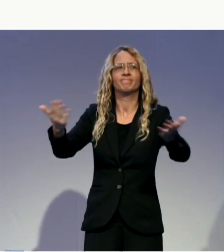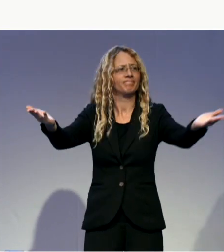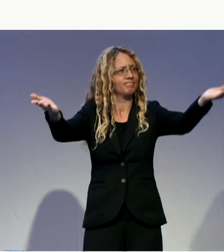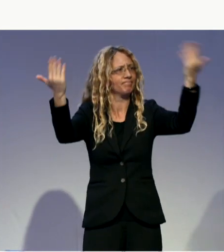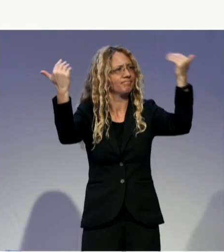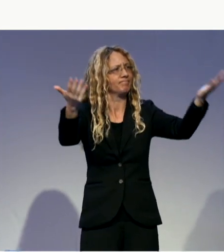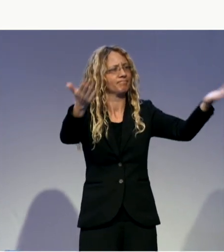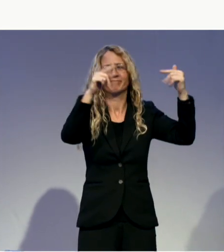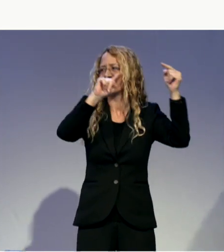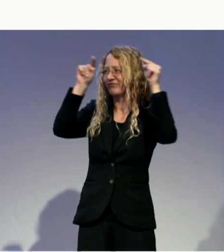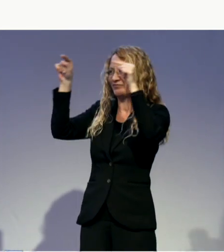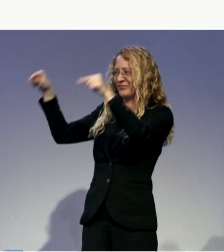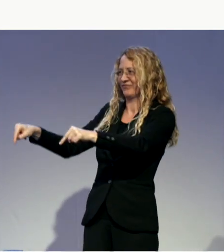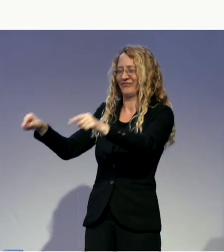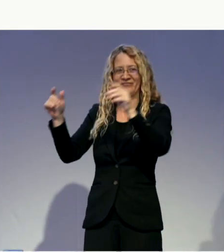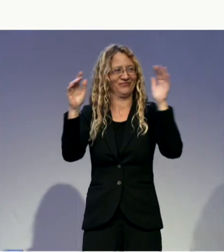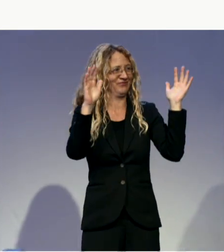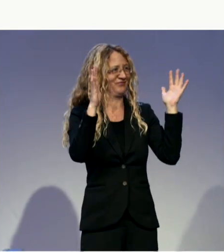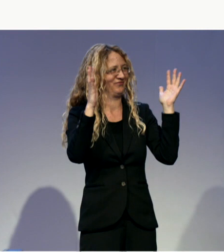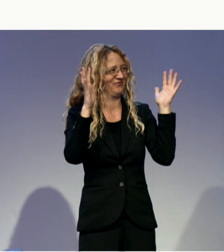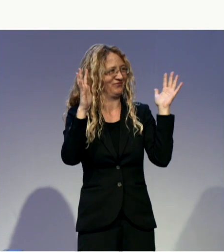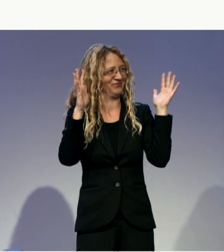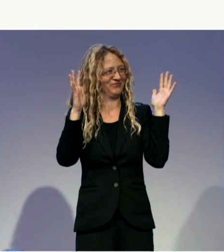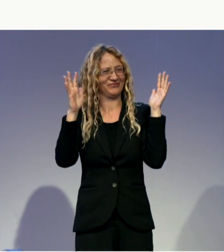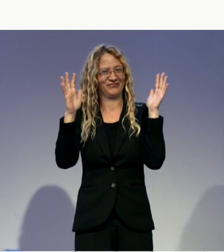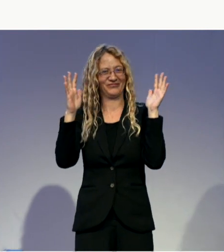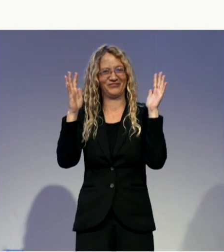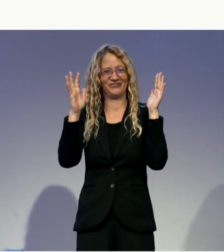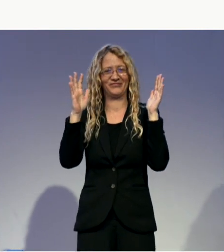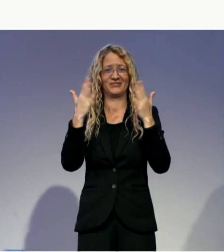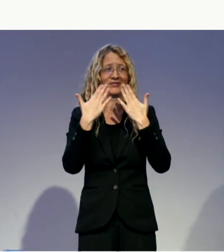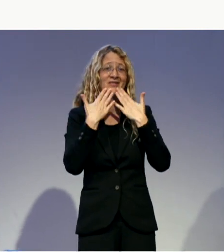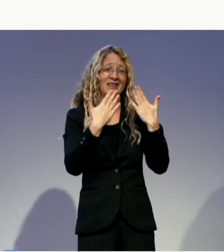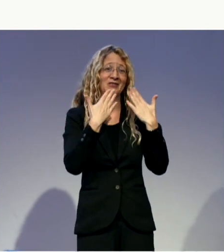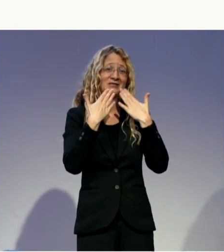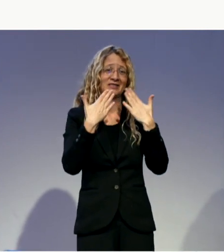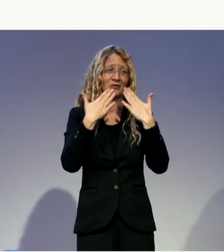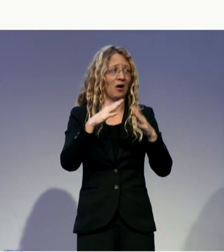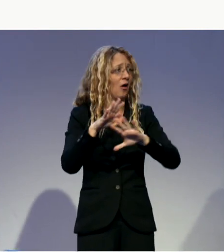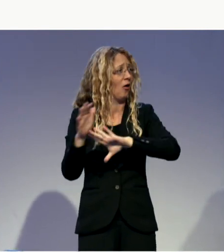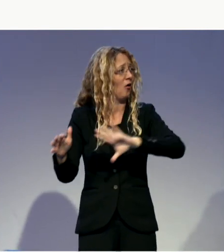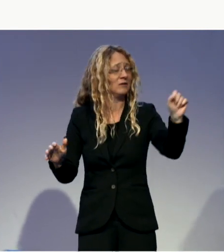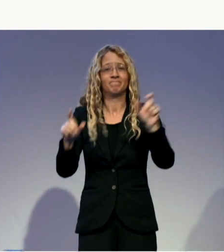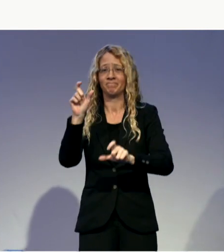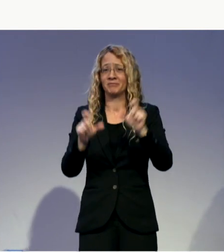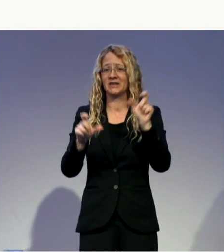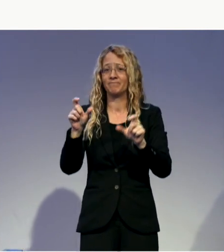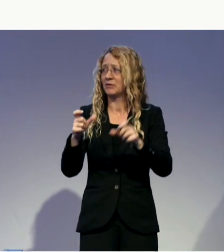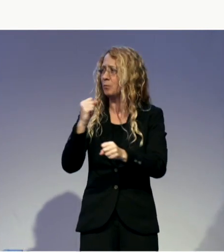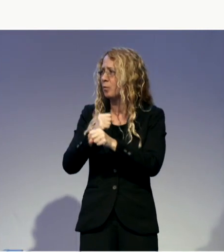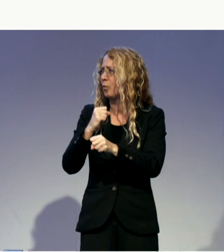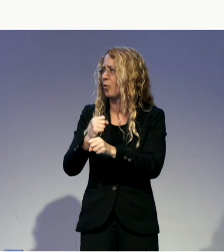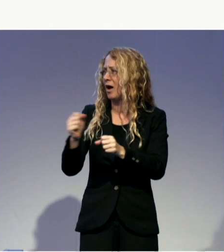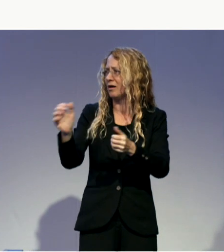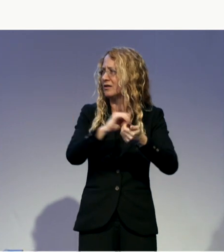And in the meantime, let me also thank some other people that have contributed. Martin Meyer for all the video material that you saw for the